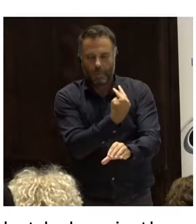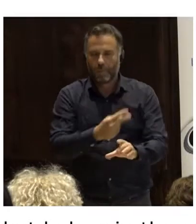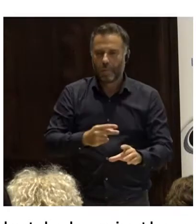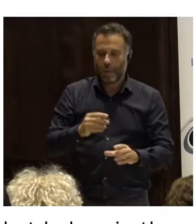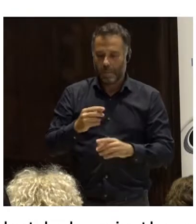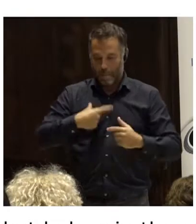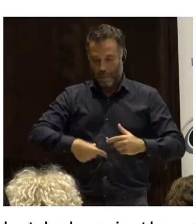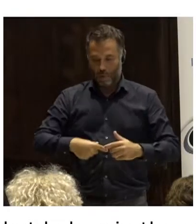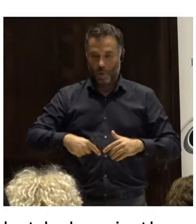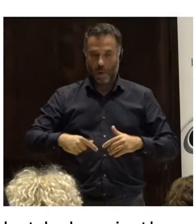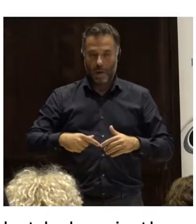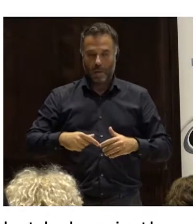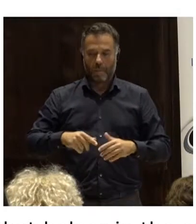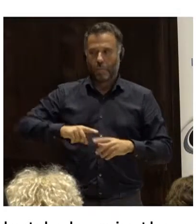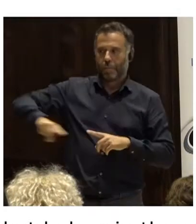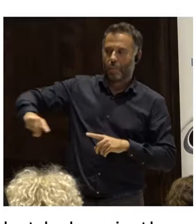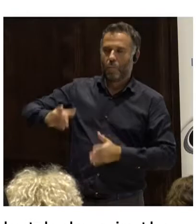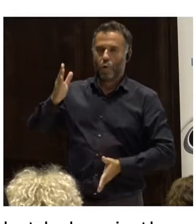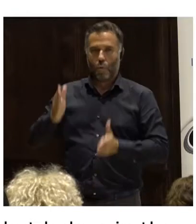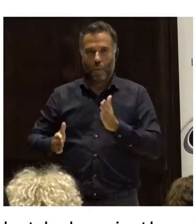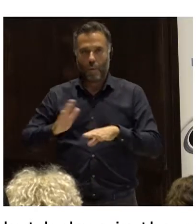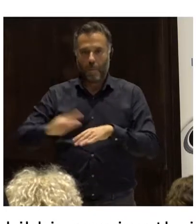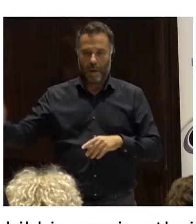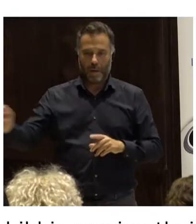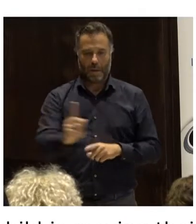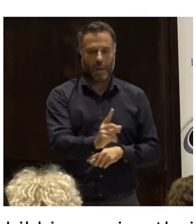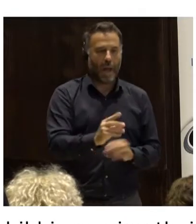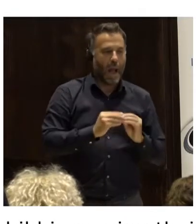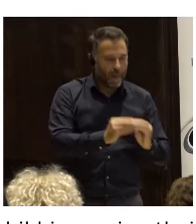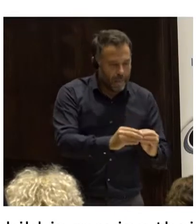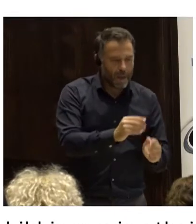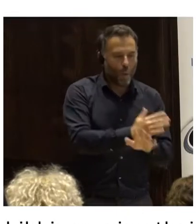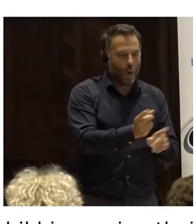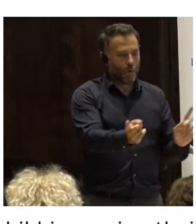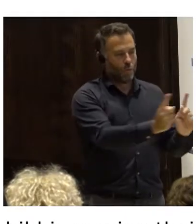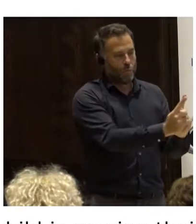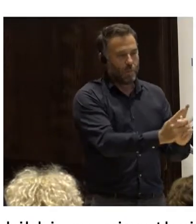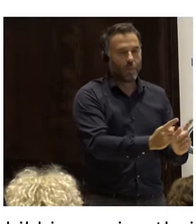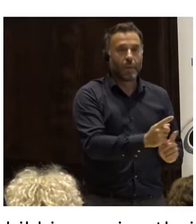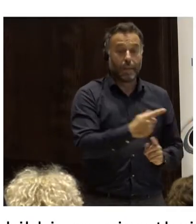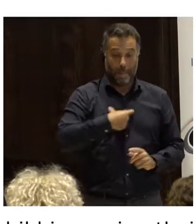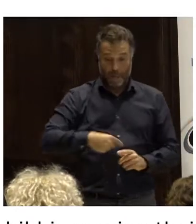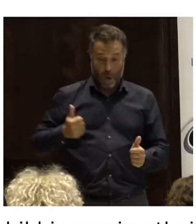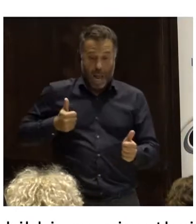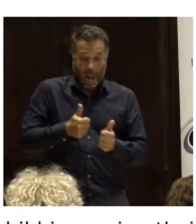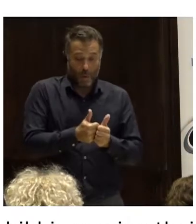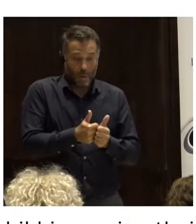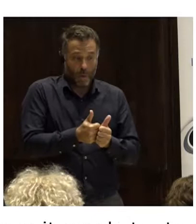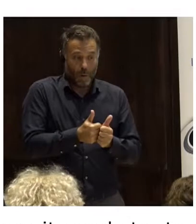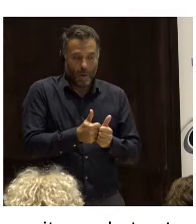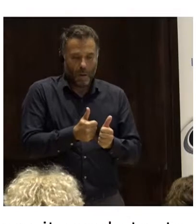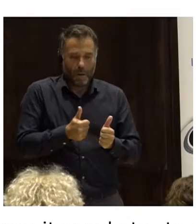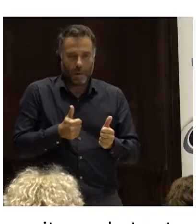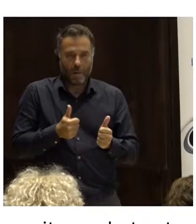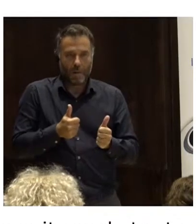needs to accomplish that play task. And then that helper turns into a playmate now instead, and